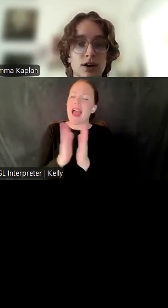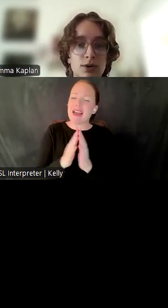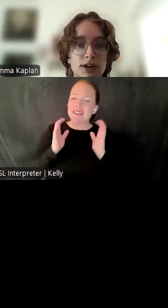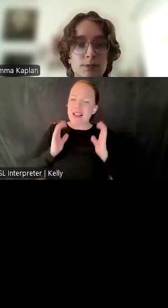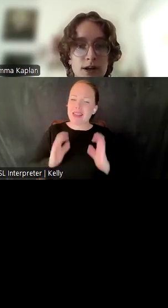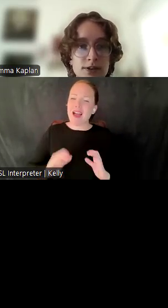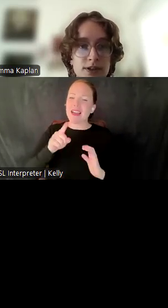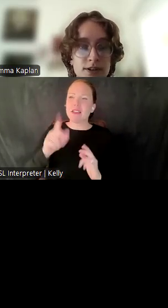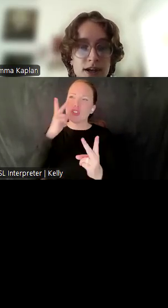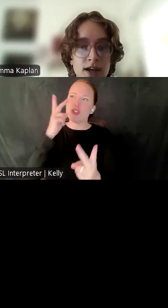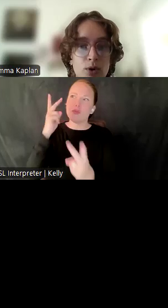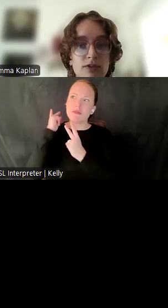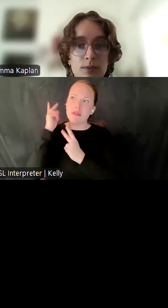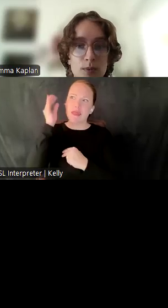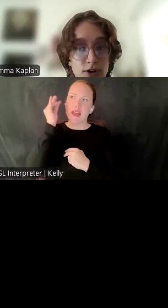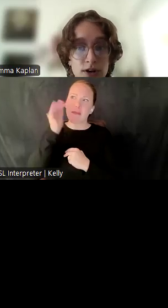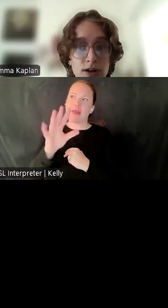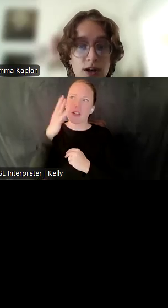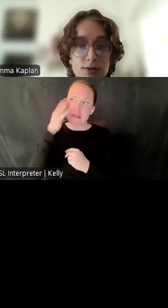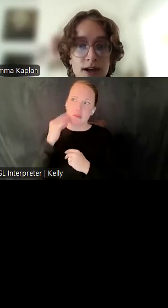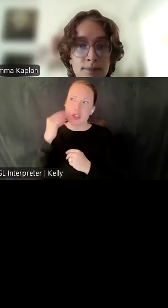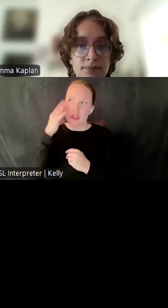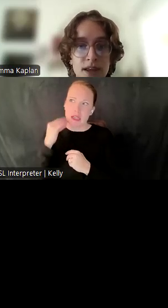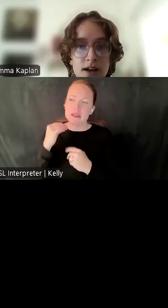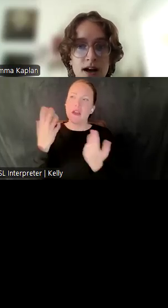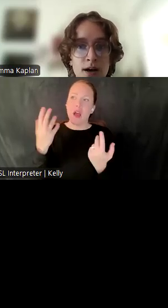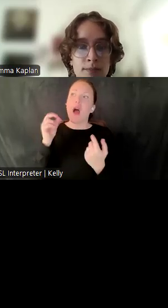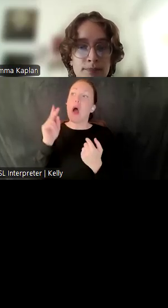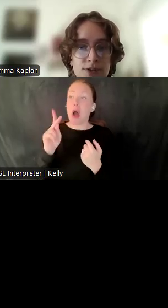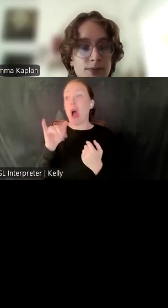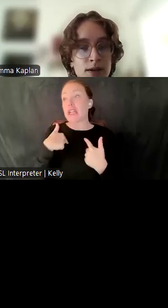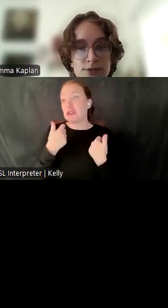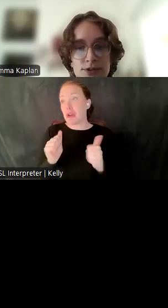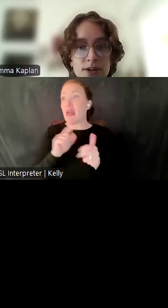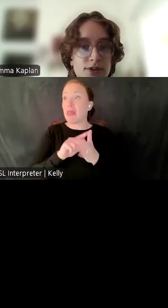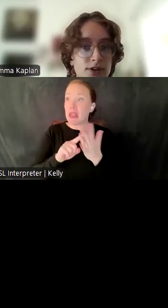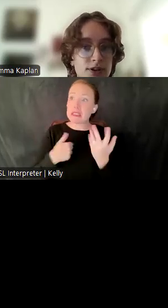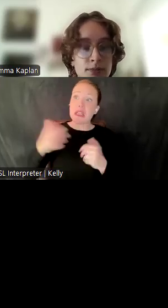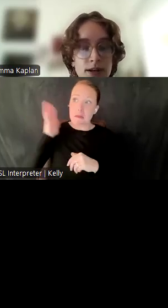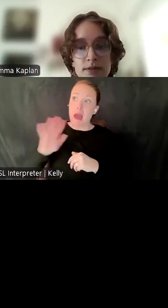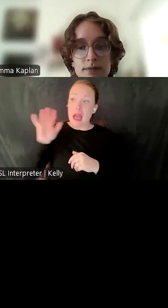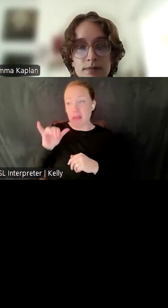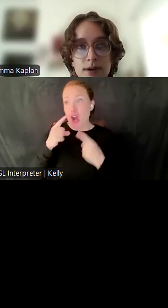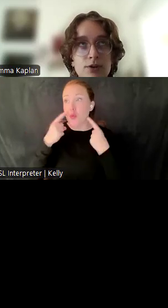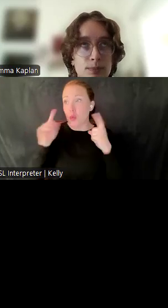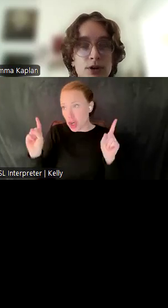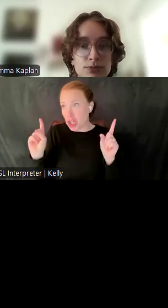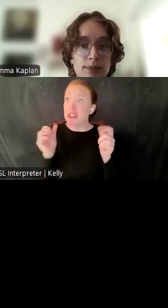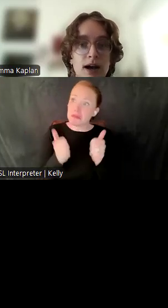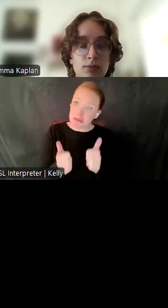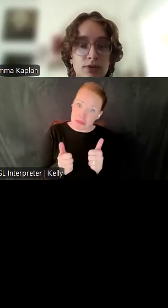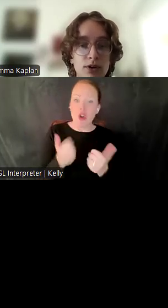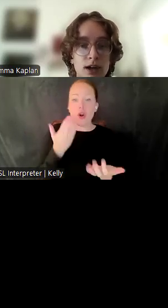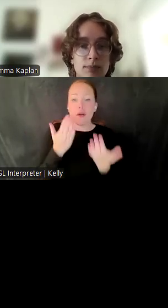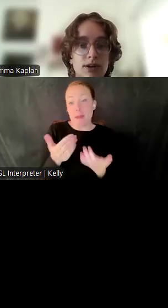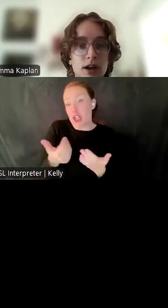into their own experiences and pull from what's already worked with them. Sometimes a new approach